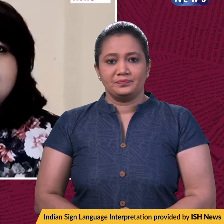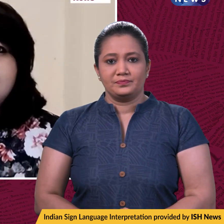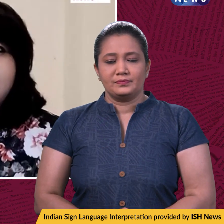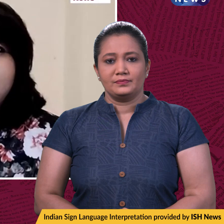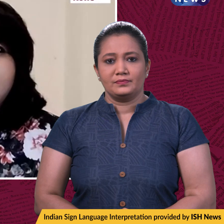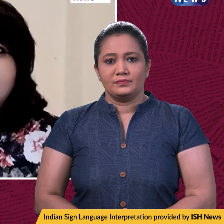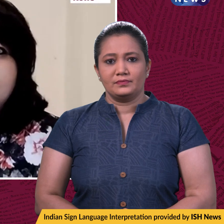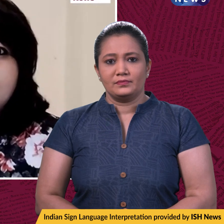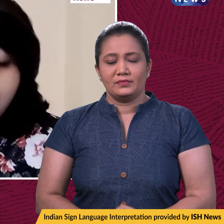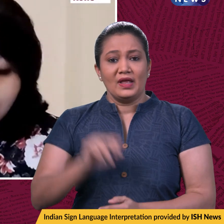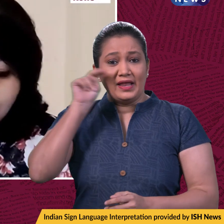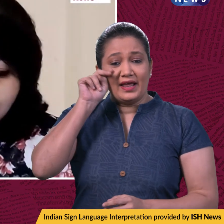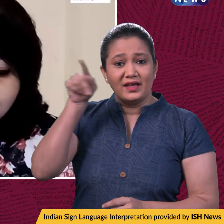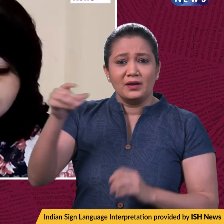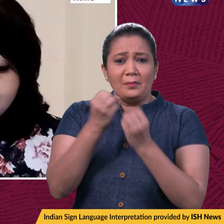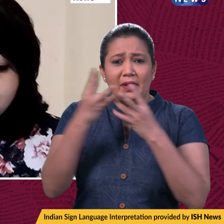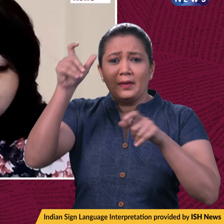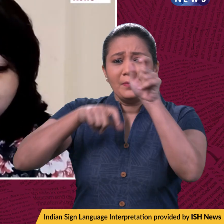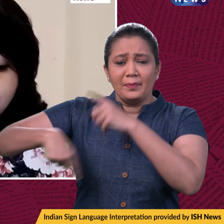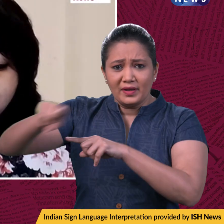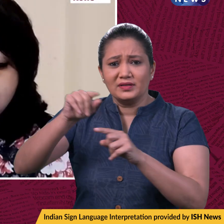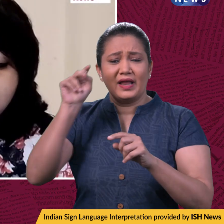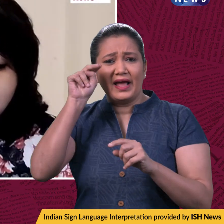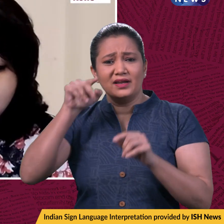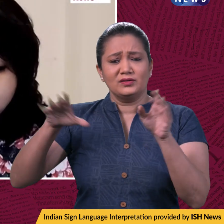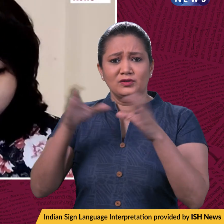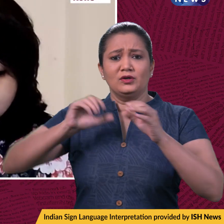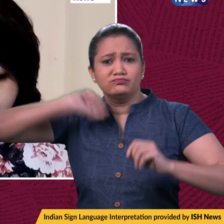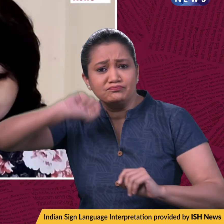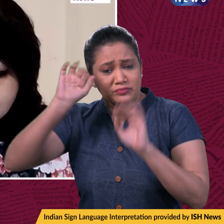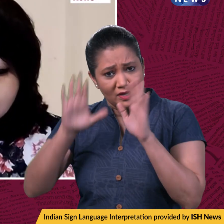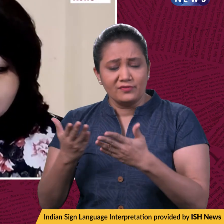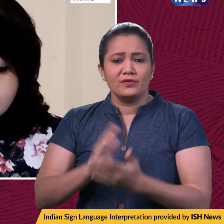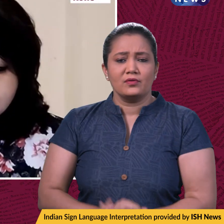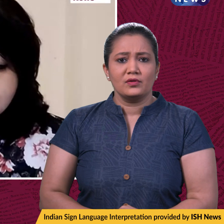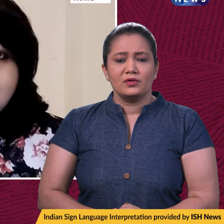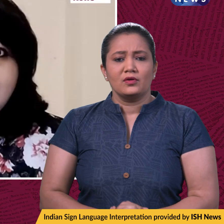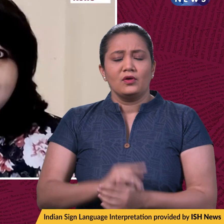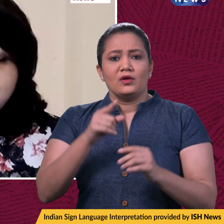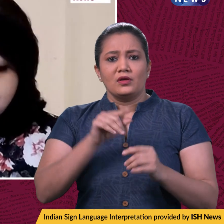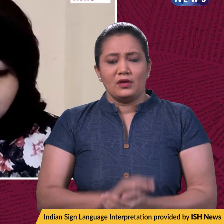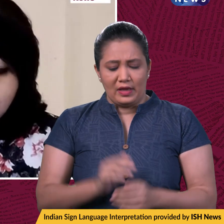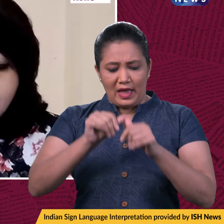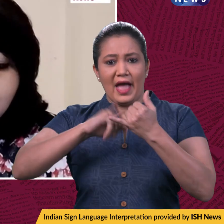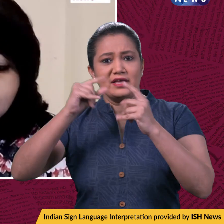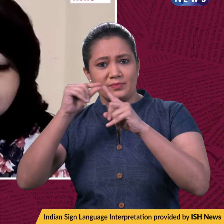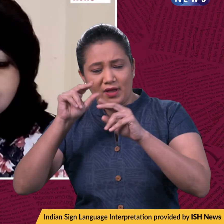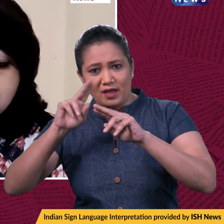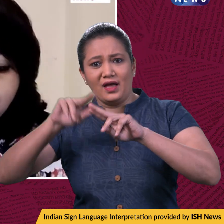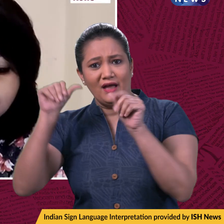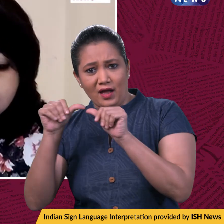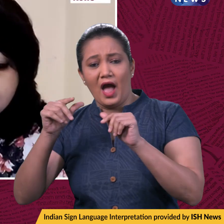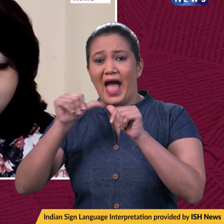An update now in Nagaland. Several people from Nagaland protested against the AFSPA